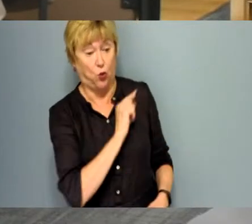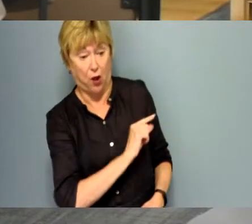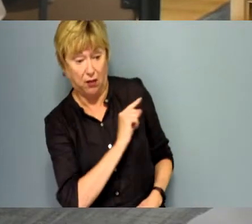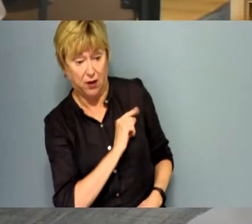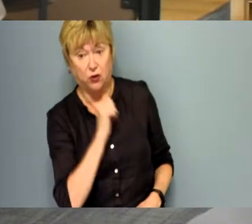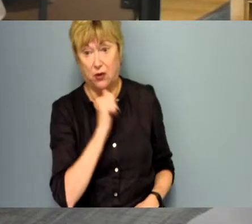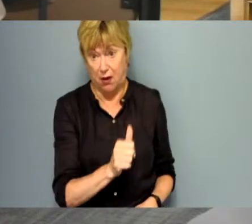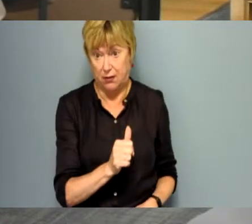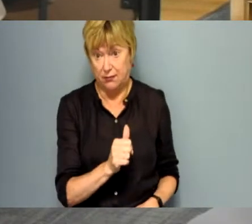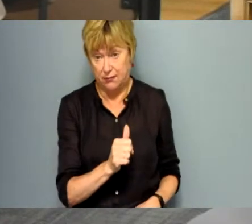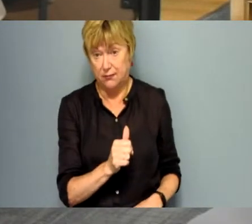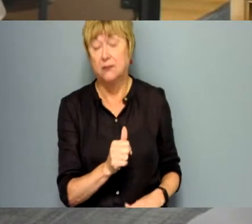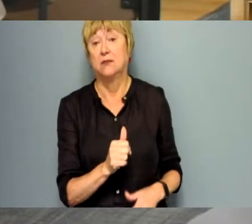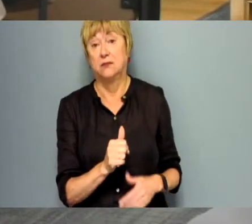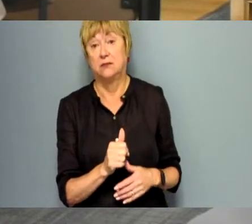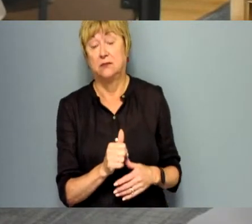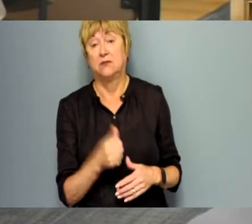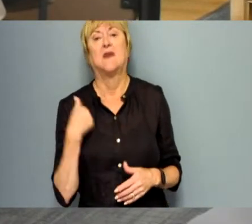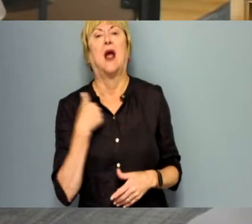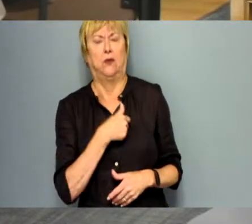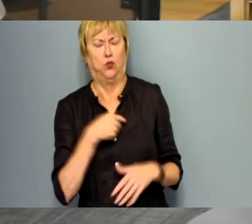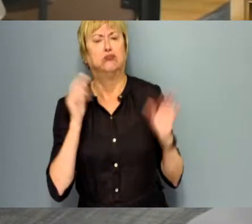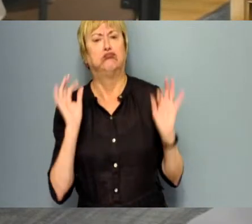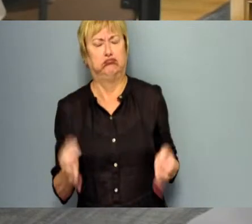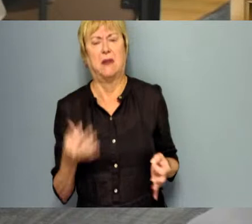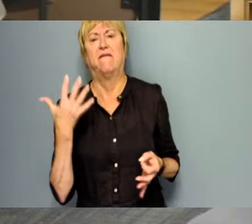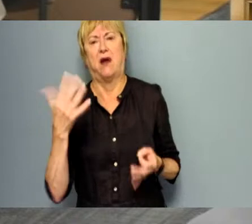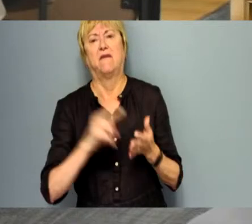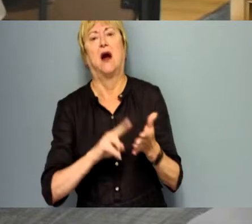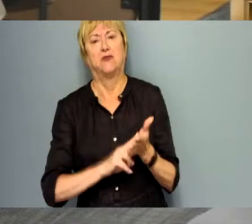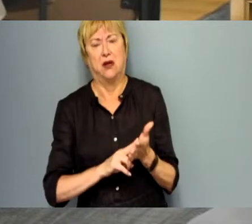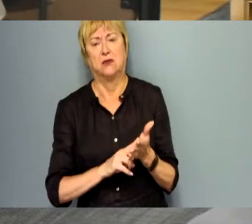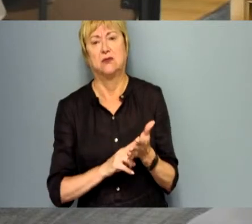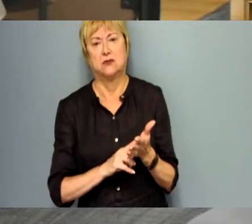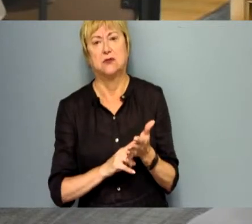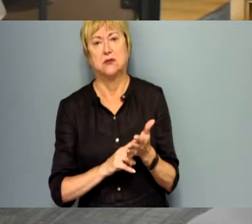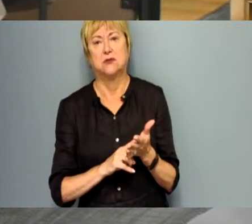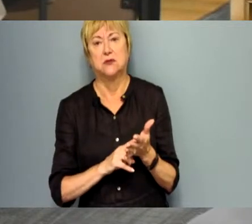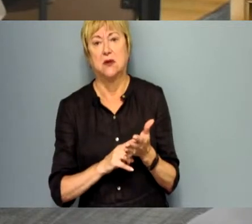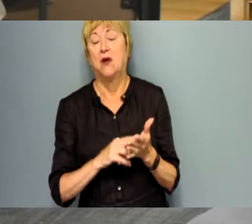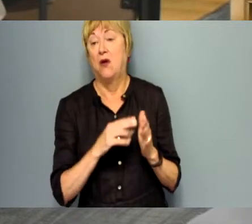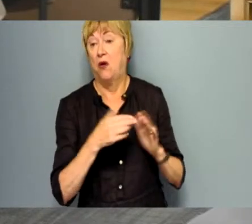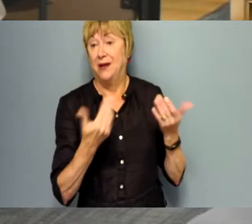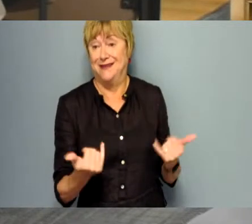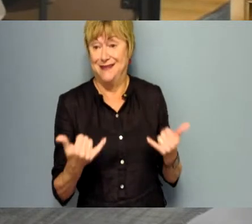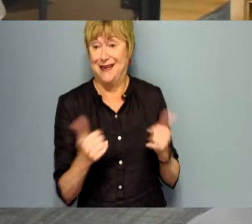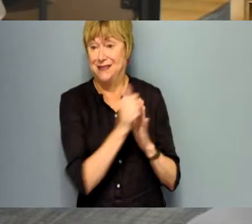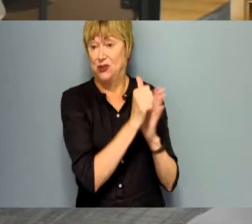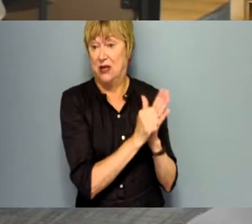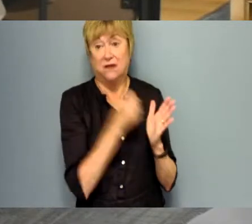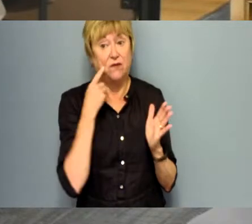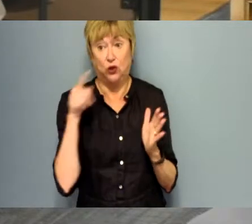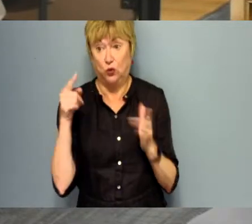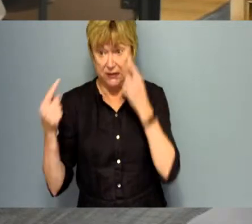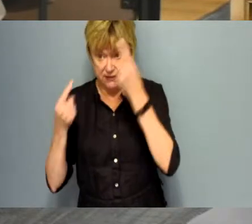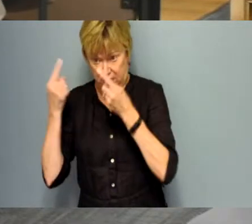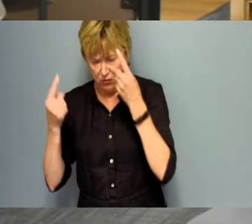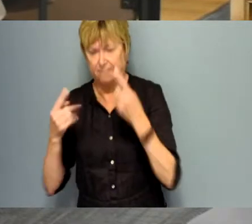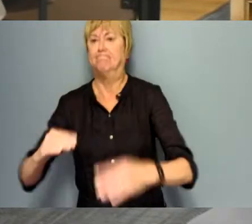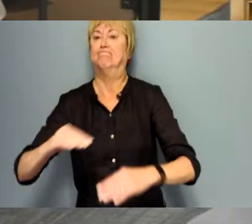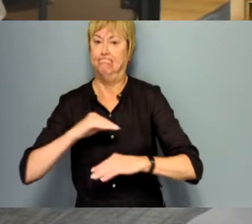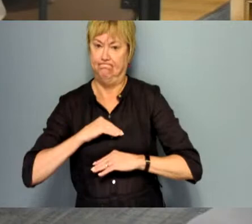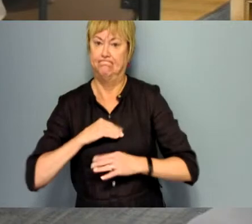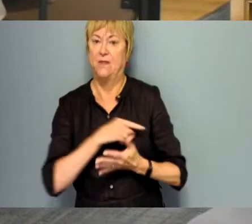work. And we've come to the conclusion that the 5 contractors on the agenda for your consideration have met the